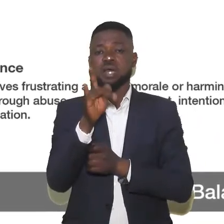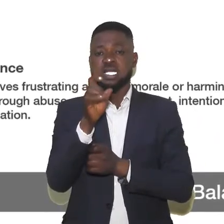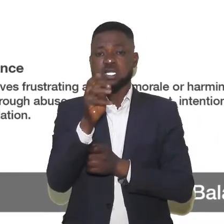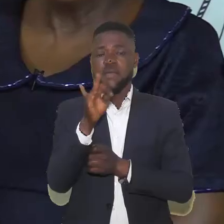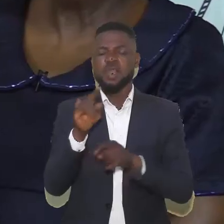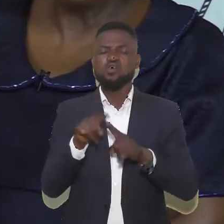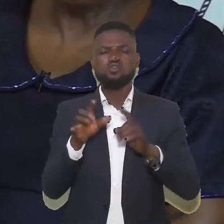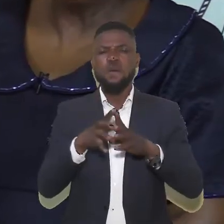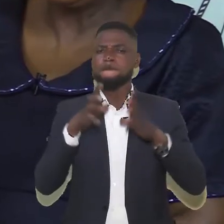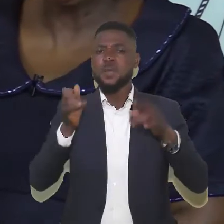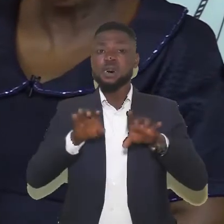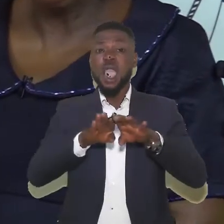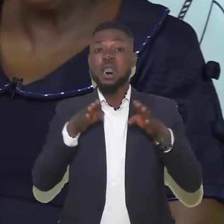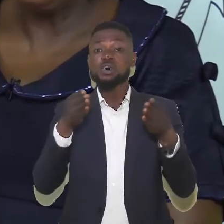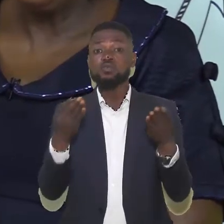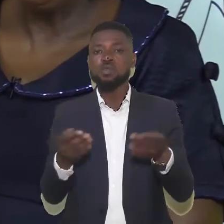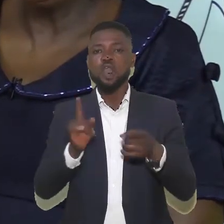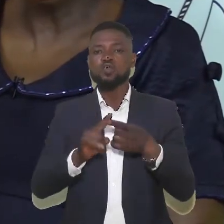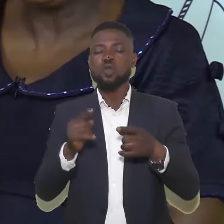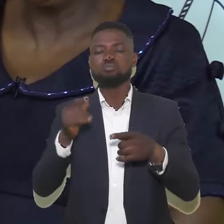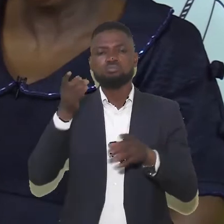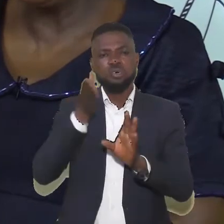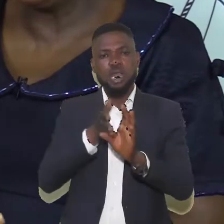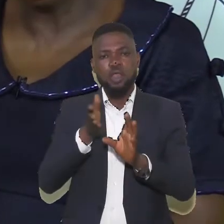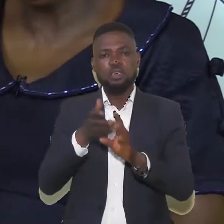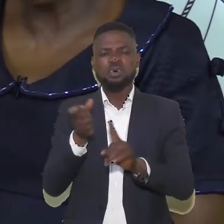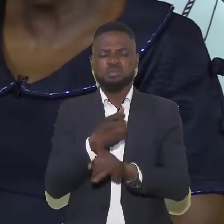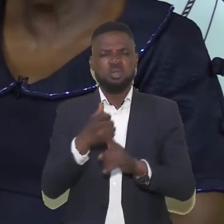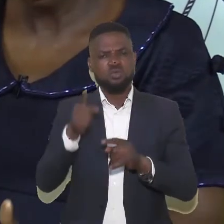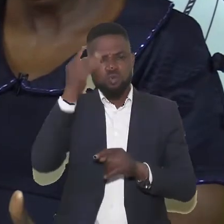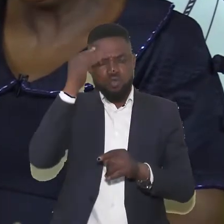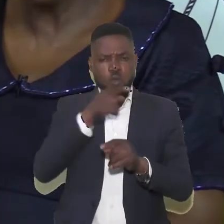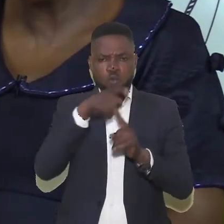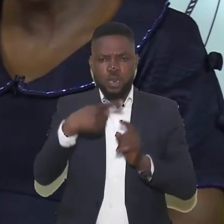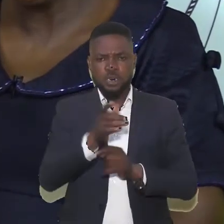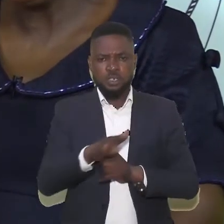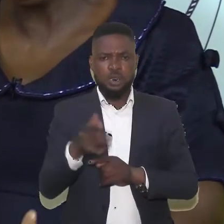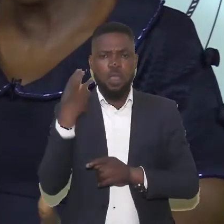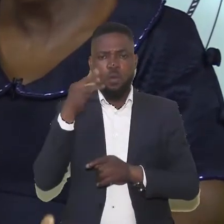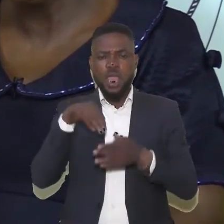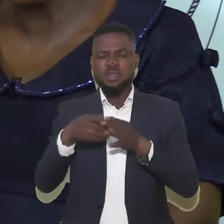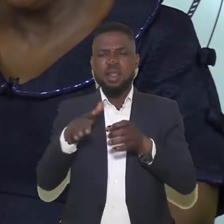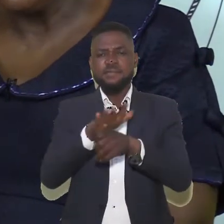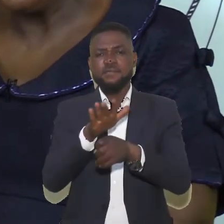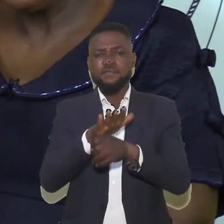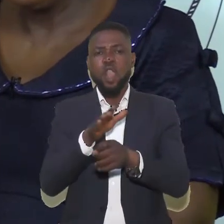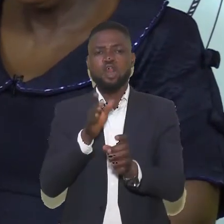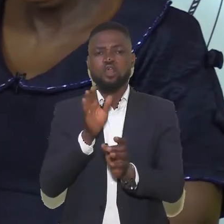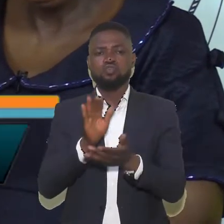pandemic, so much exposure to psychological abuse. You know, when the children were in full